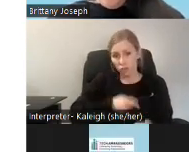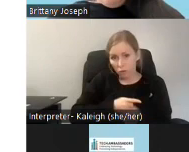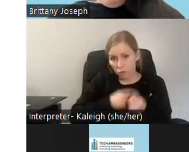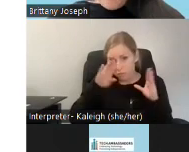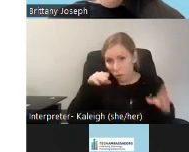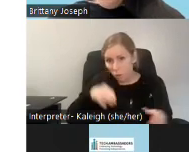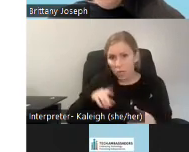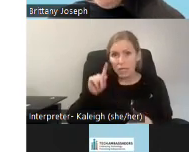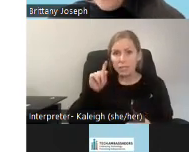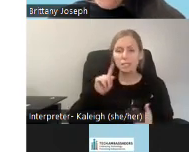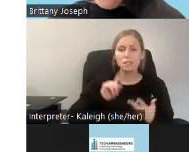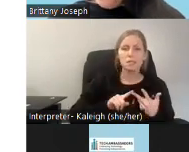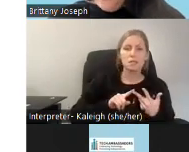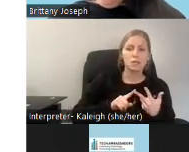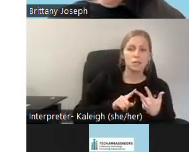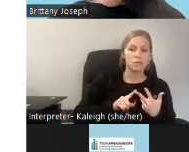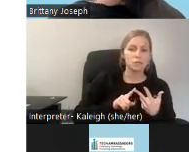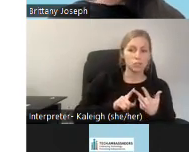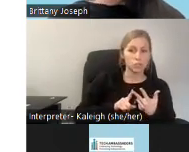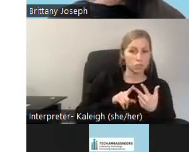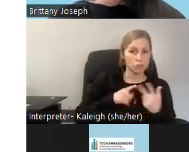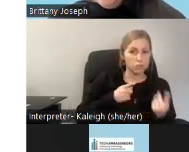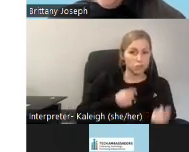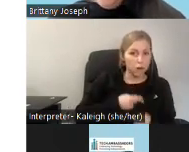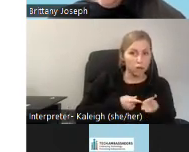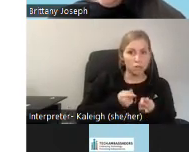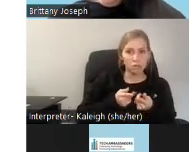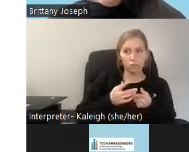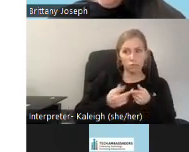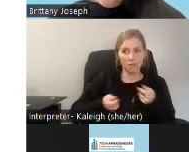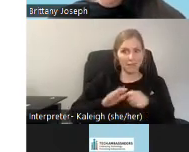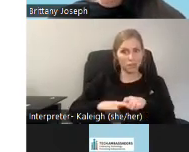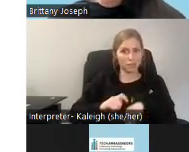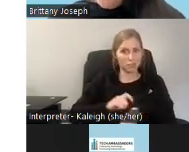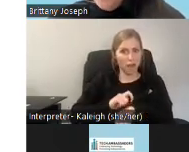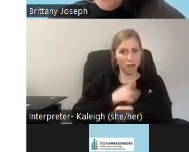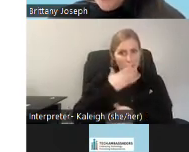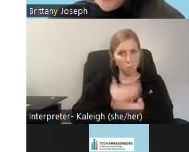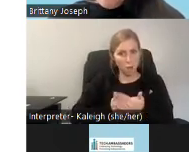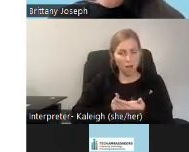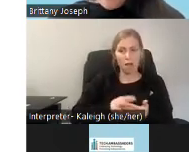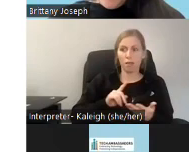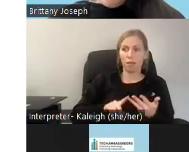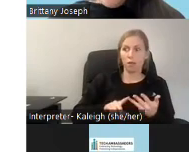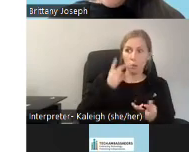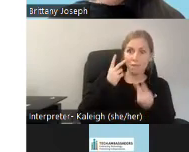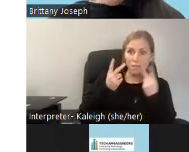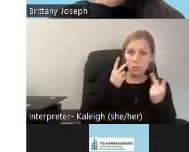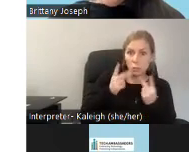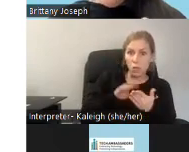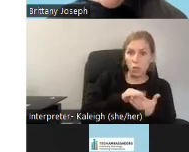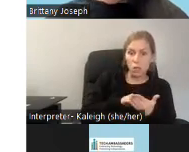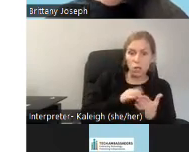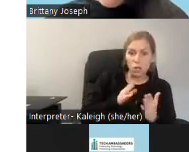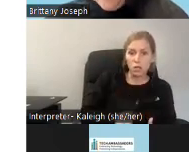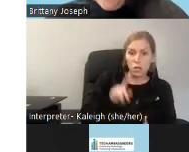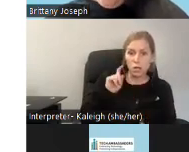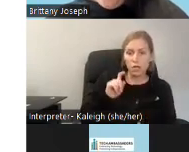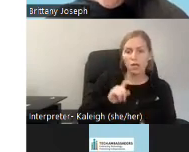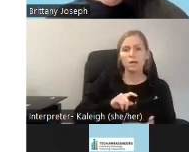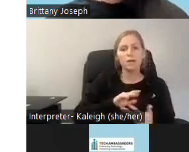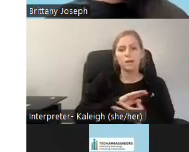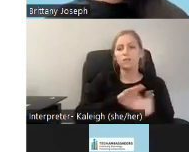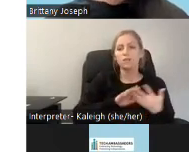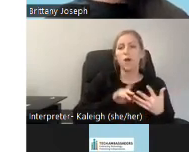trouble managing your time effectively? Are you a visual learner? And it then tailors the